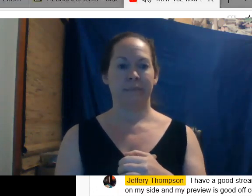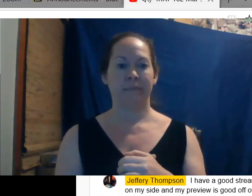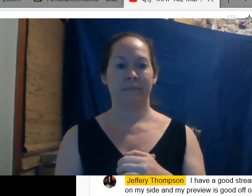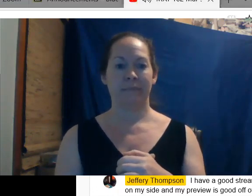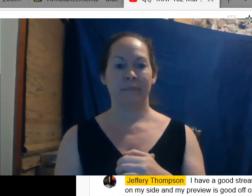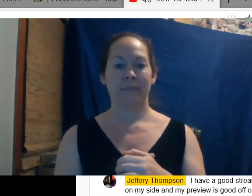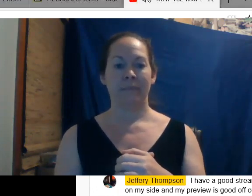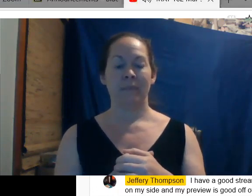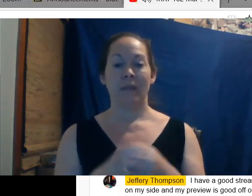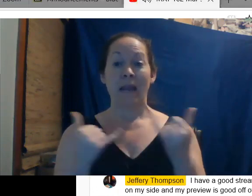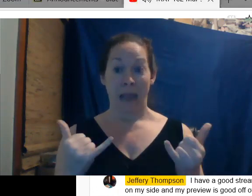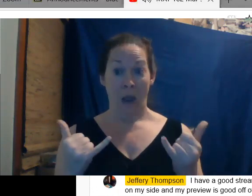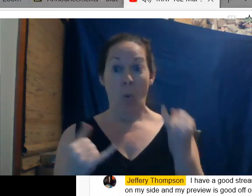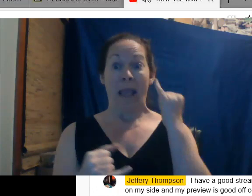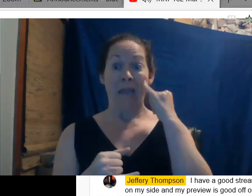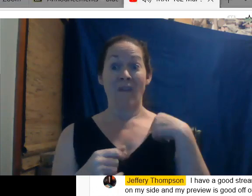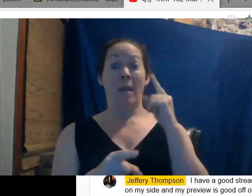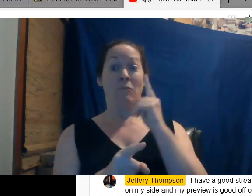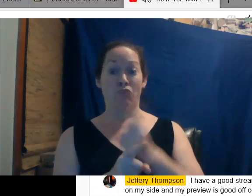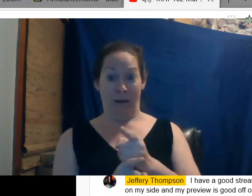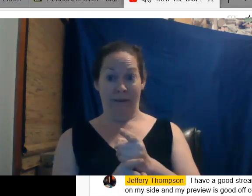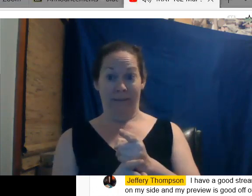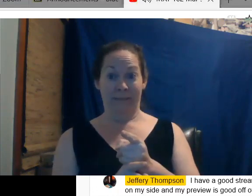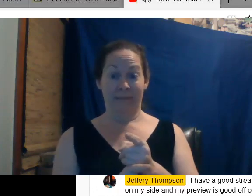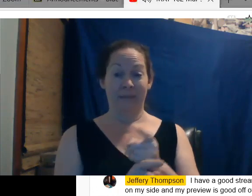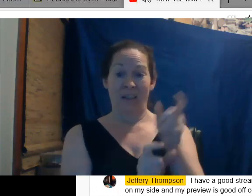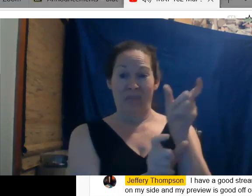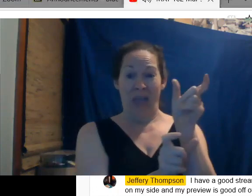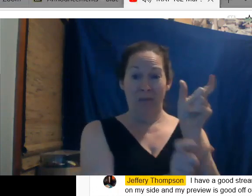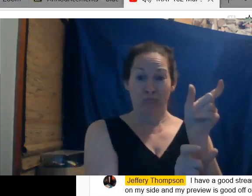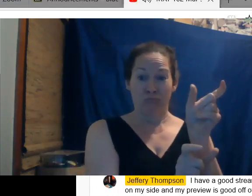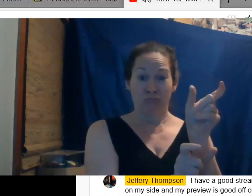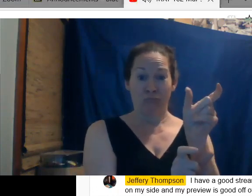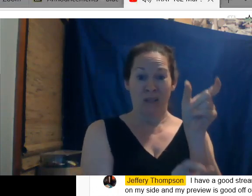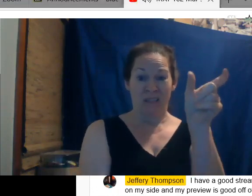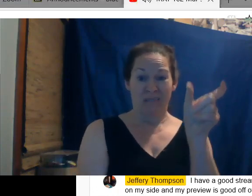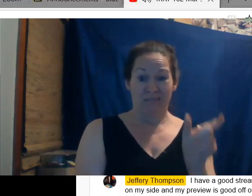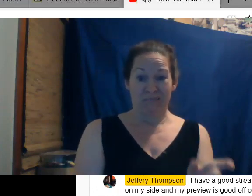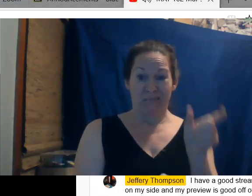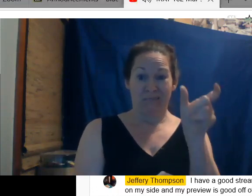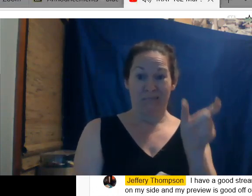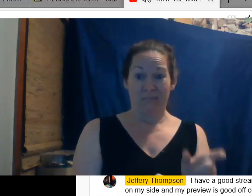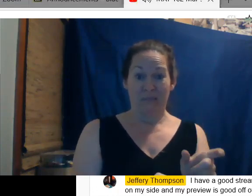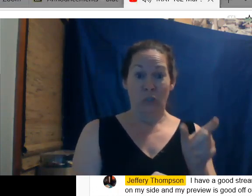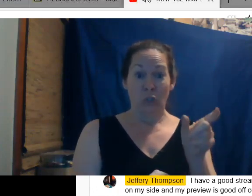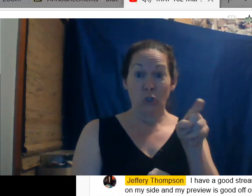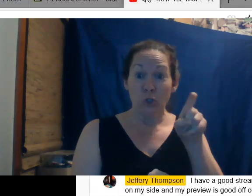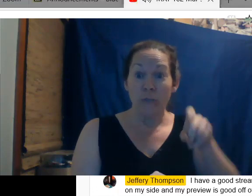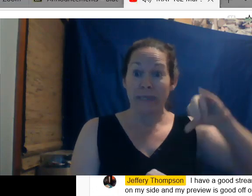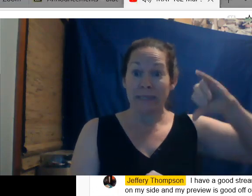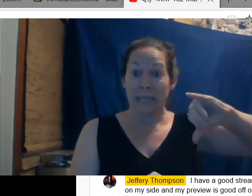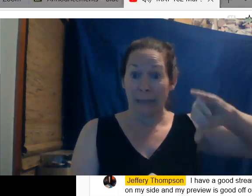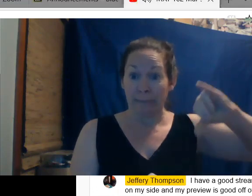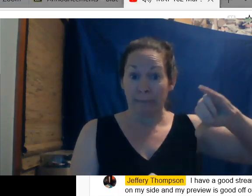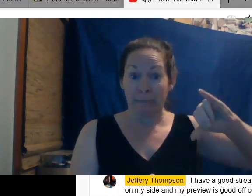Now again, if I did this right, and I'm saying that not as, oh no, we're going to do this wrong, right? It's a place we double